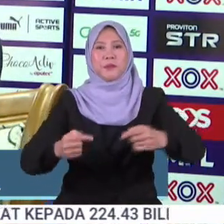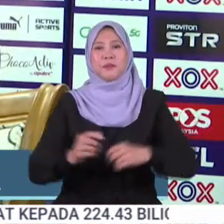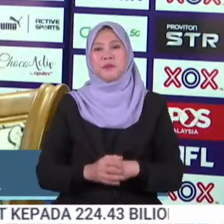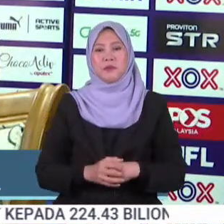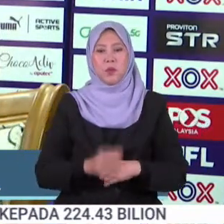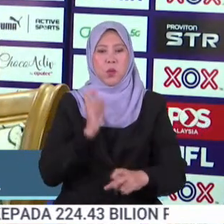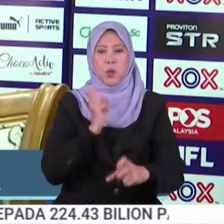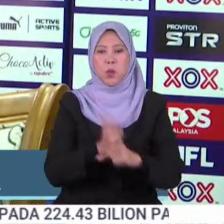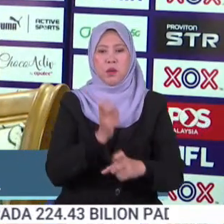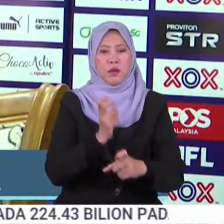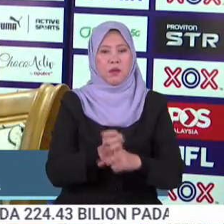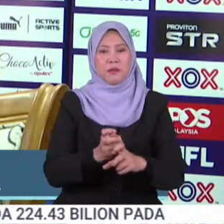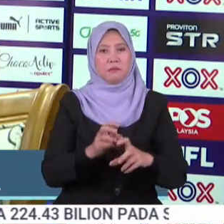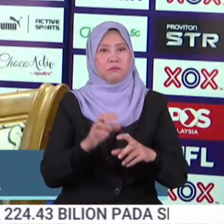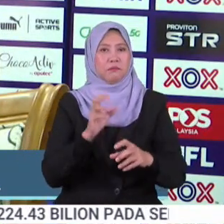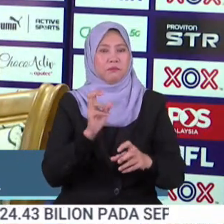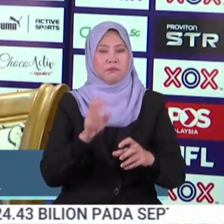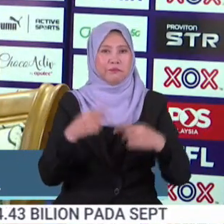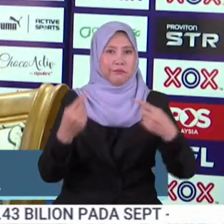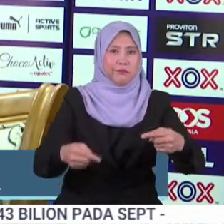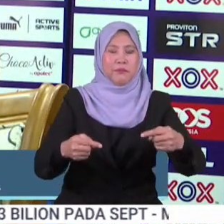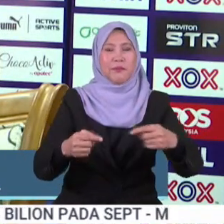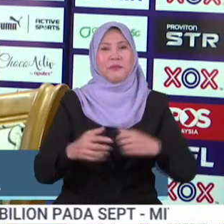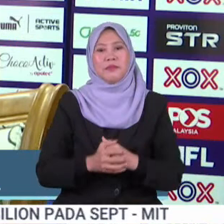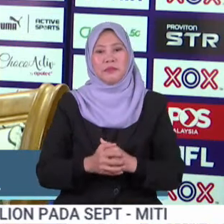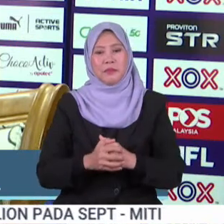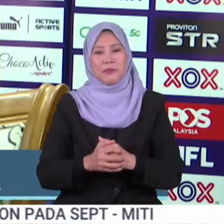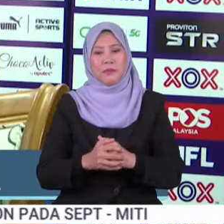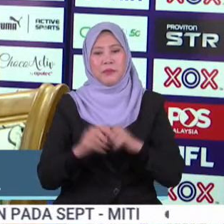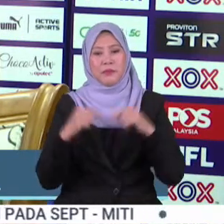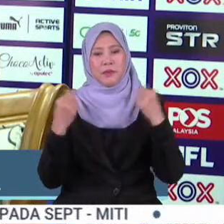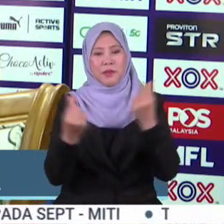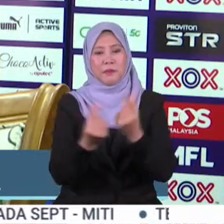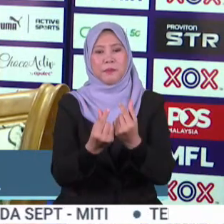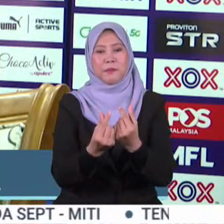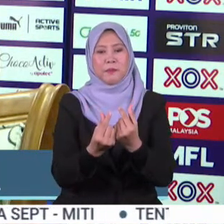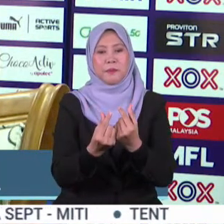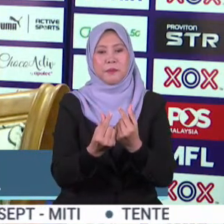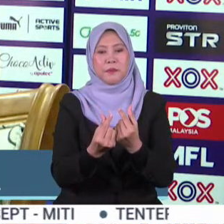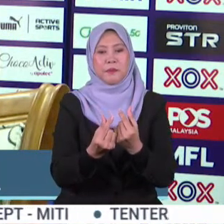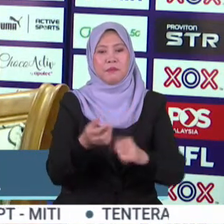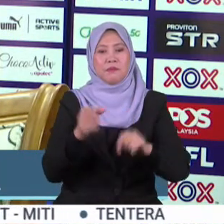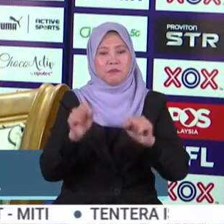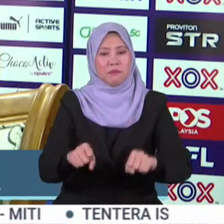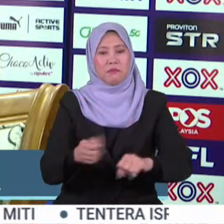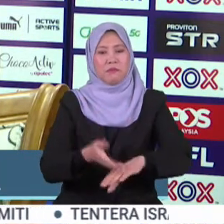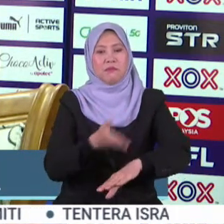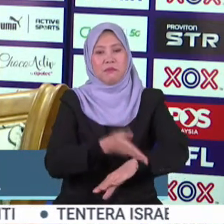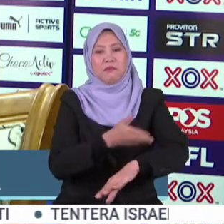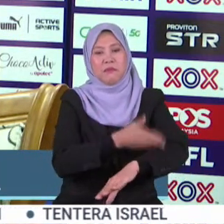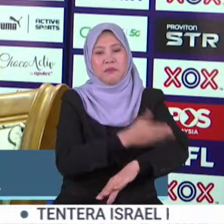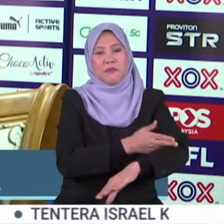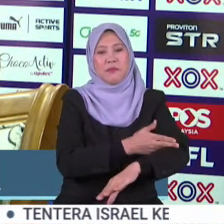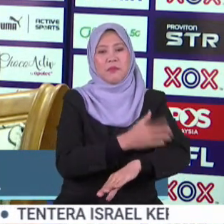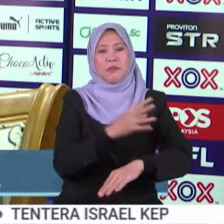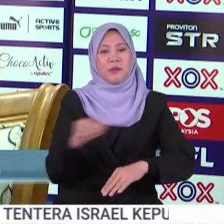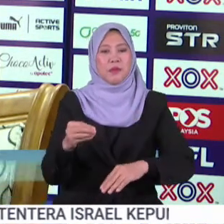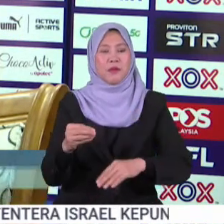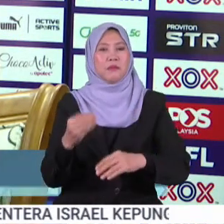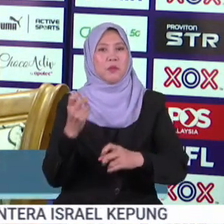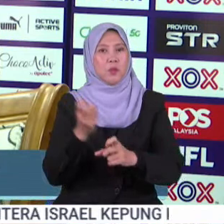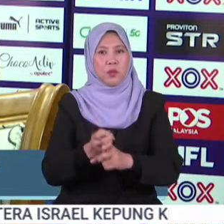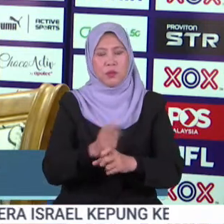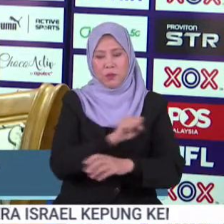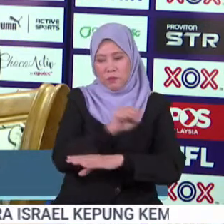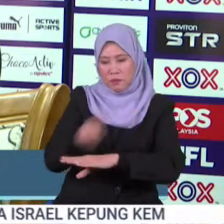game. Peragua is a team that is showing that is playing better and improving. And putting us under pressure all the time,